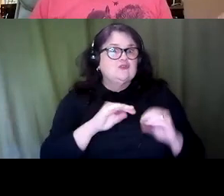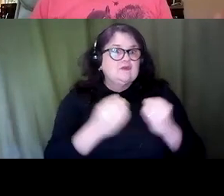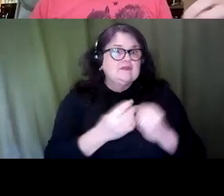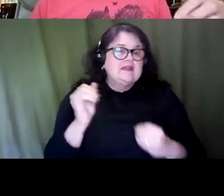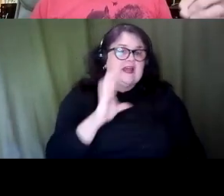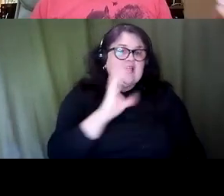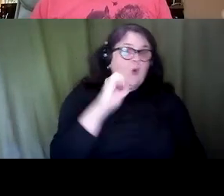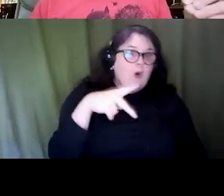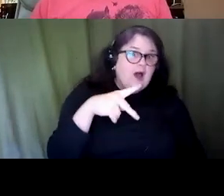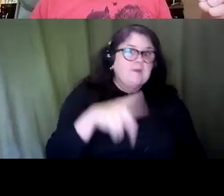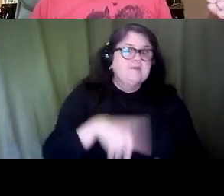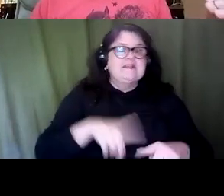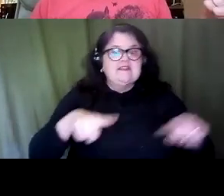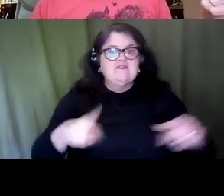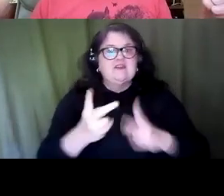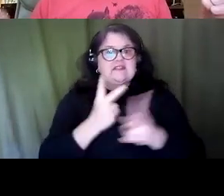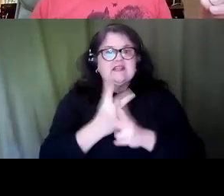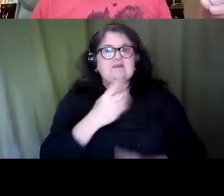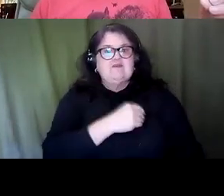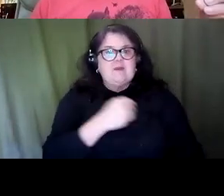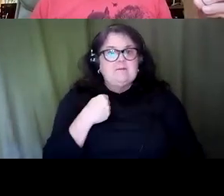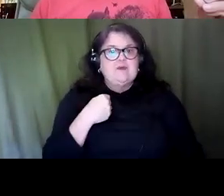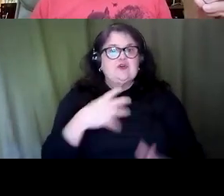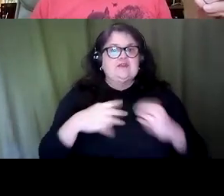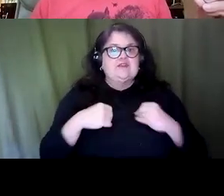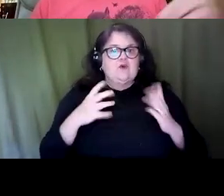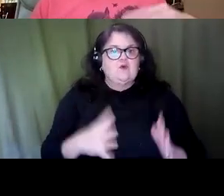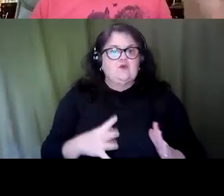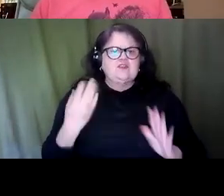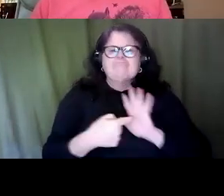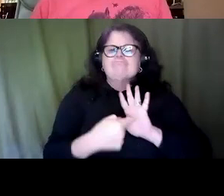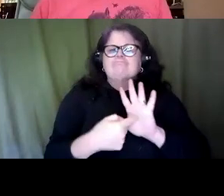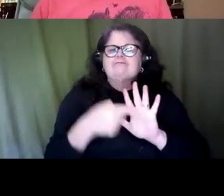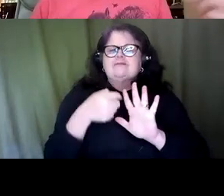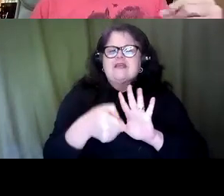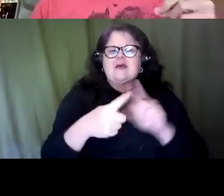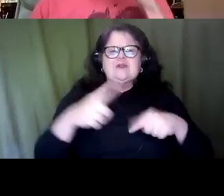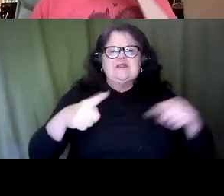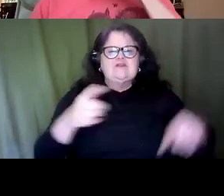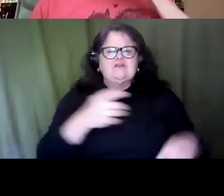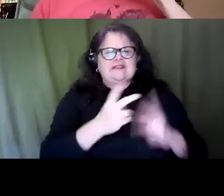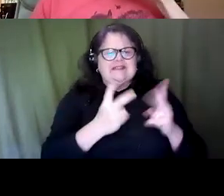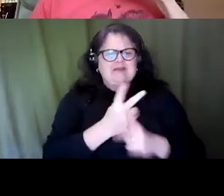with different kinds of members or owners. And so I just give this as an example of the different kinds of members that could,